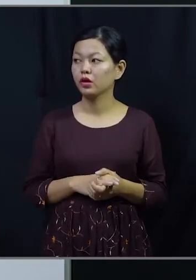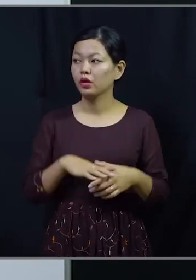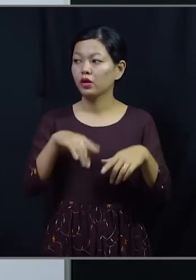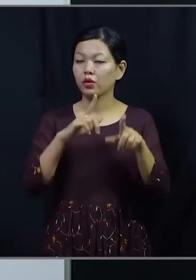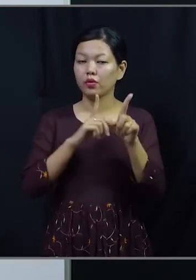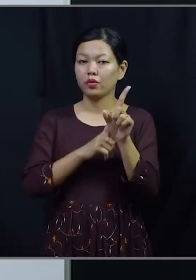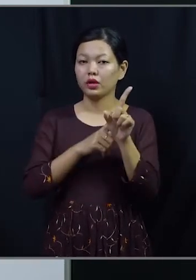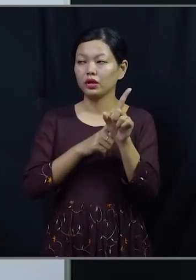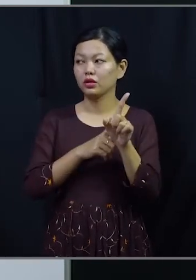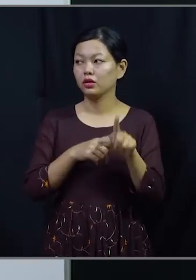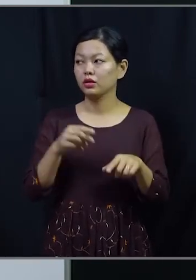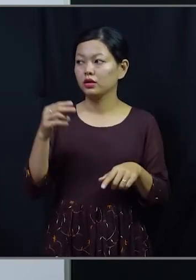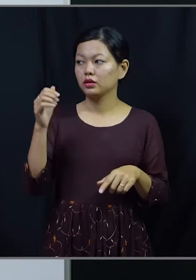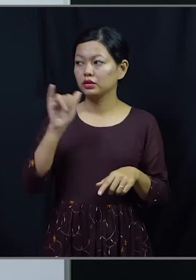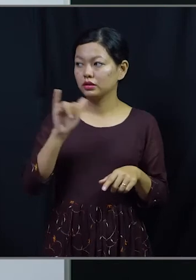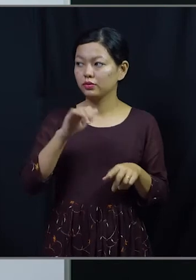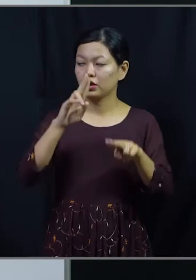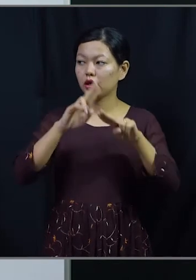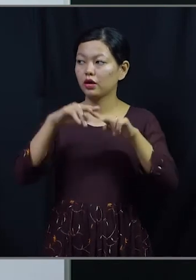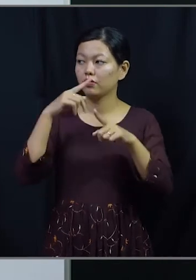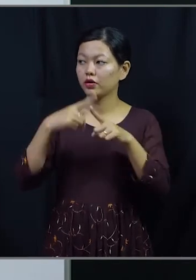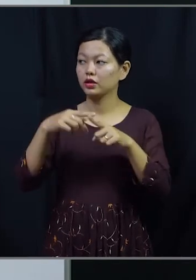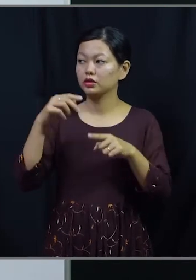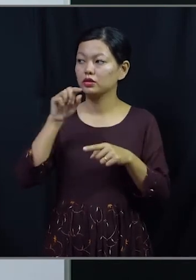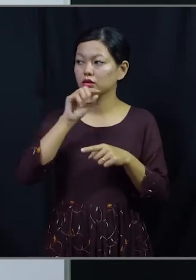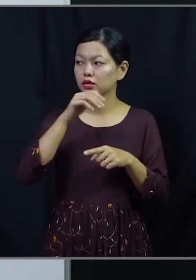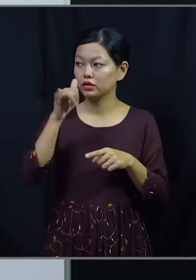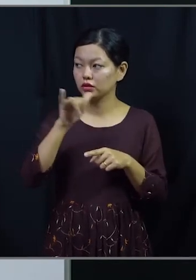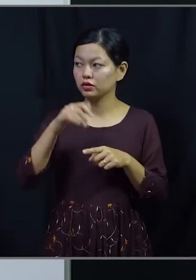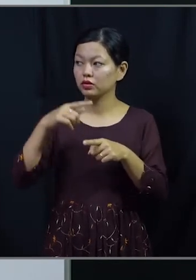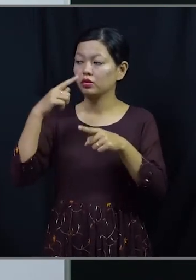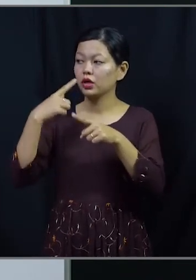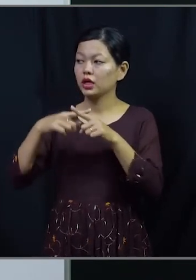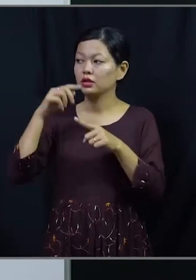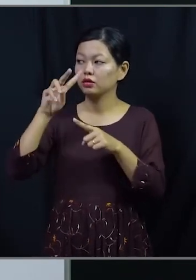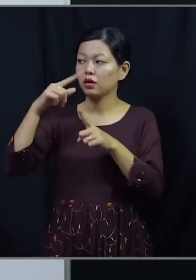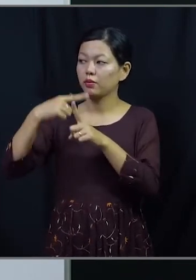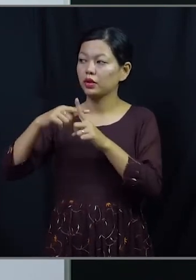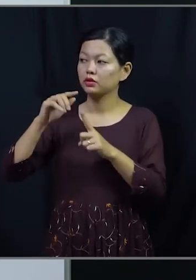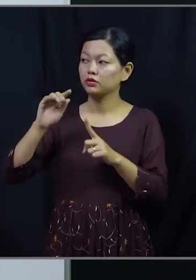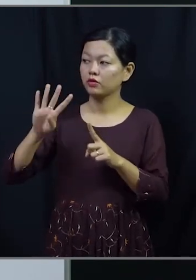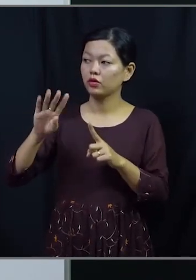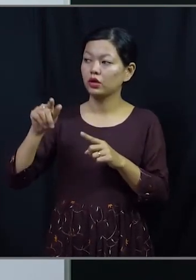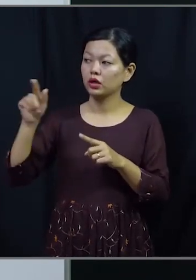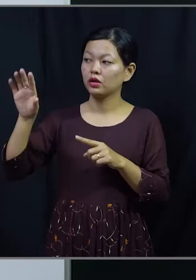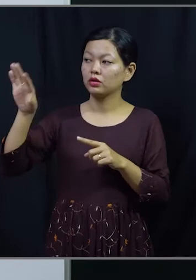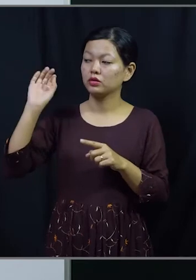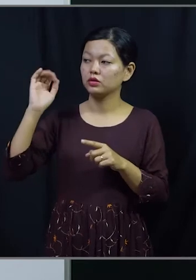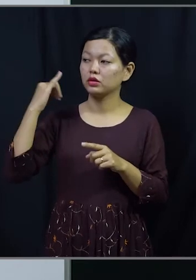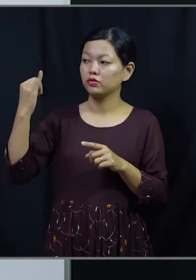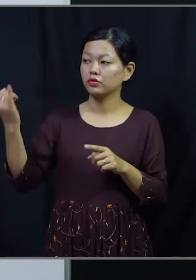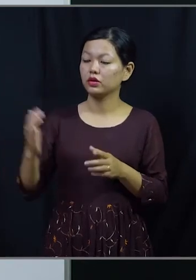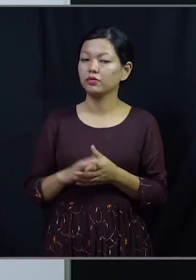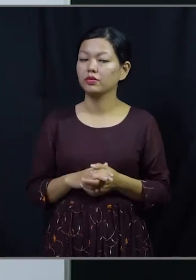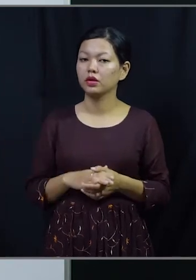x squared plus 4, and if you rewrite you get x equal to root over y minus 4, right? First you find out this, and then let